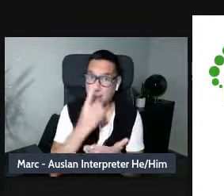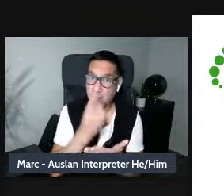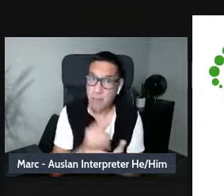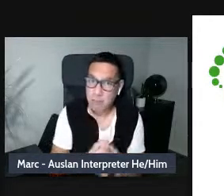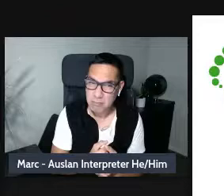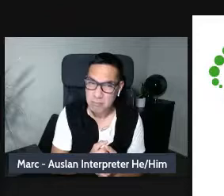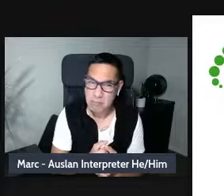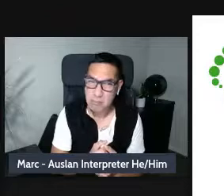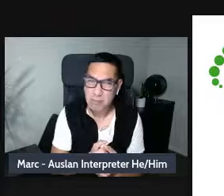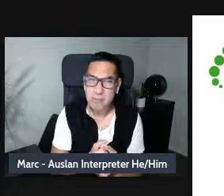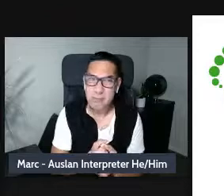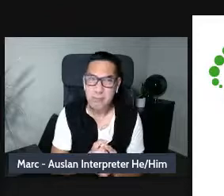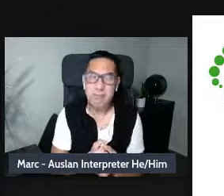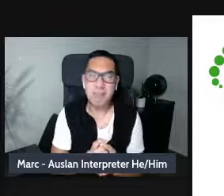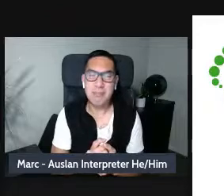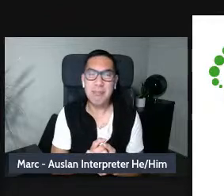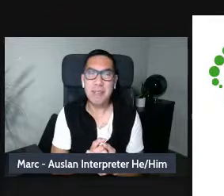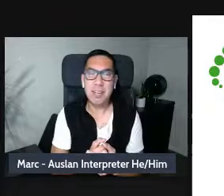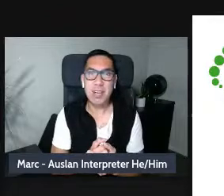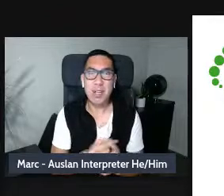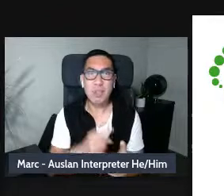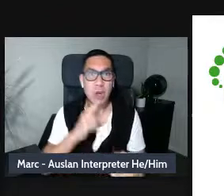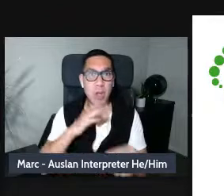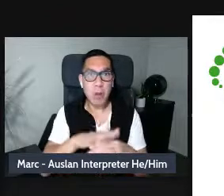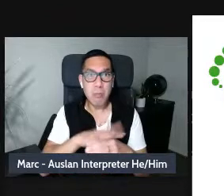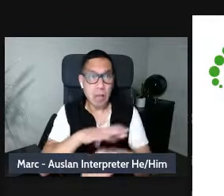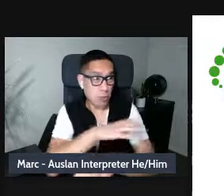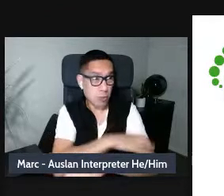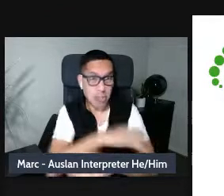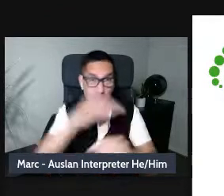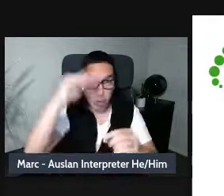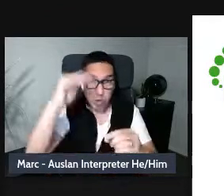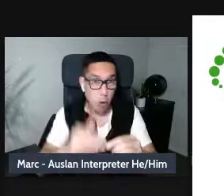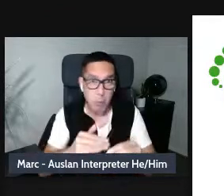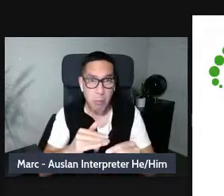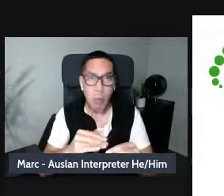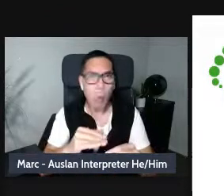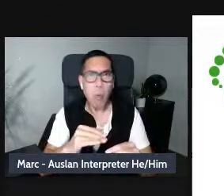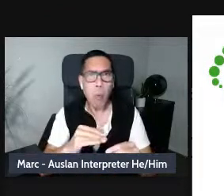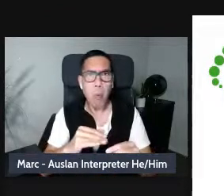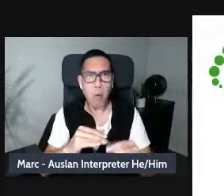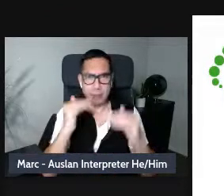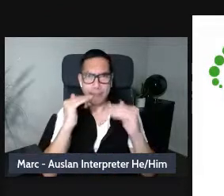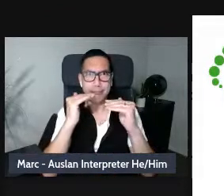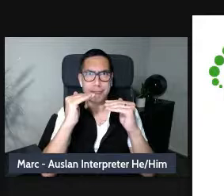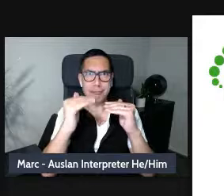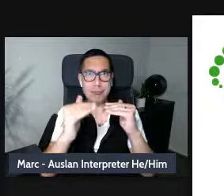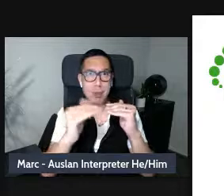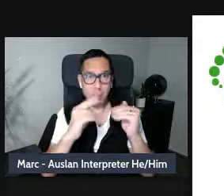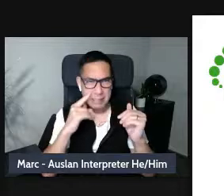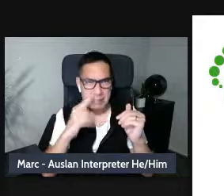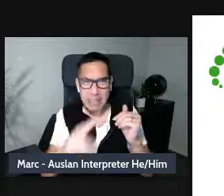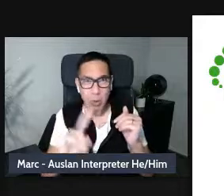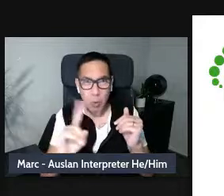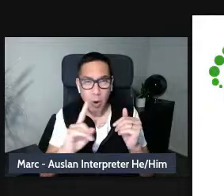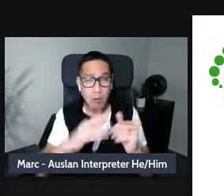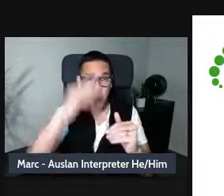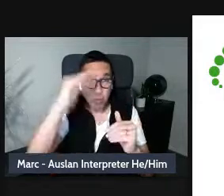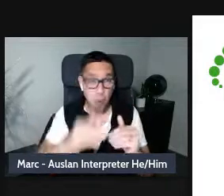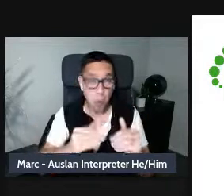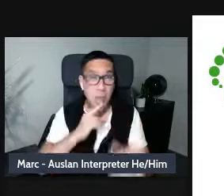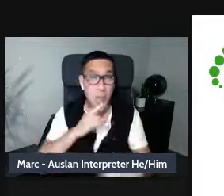causing drops in blood pressure, which is shown in the right figure. We don't see any significant drops in blood pressure.